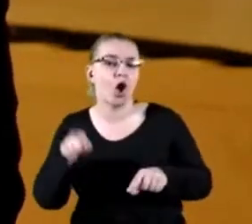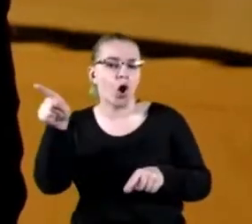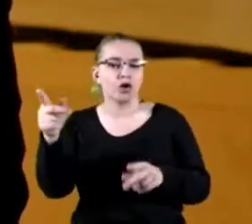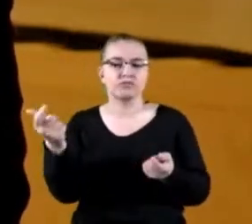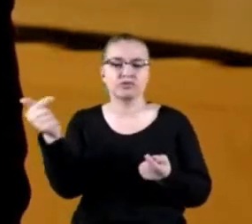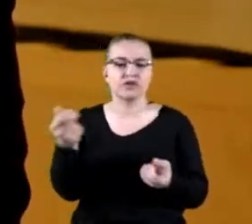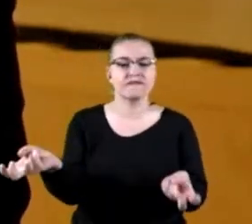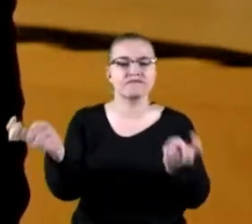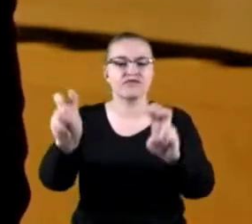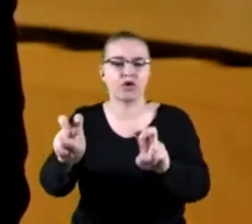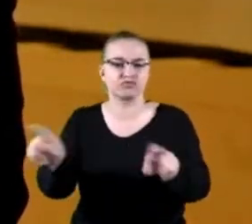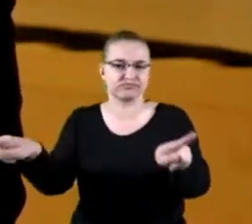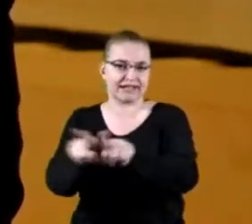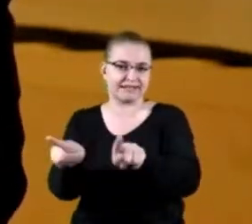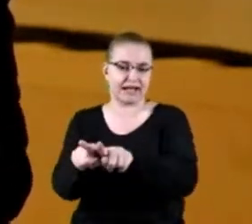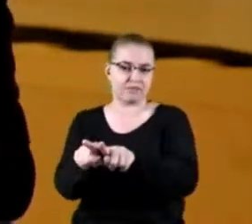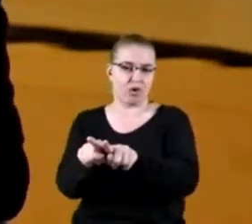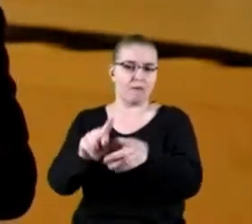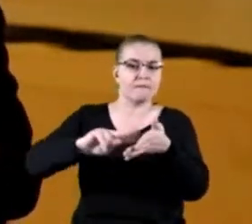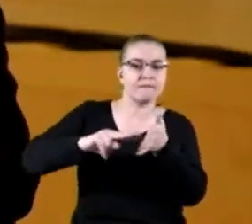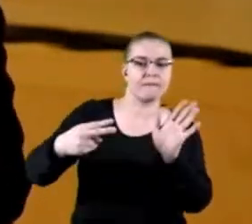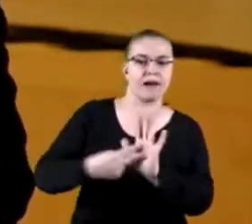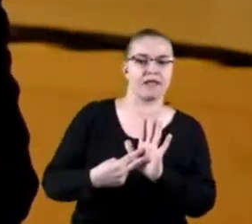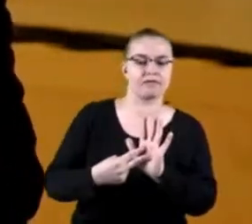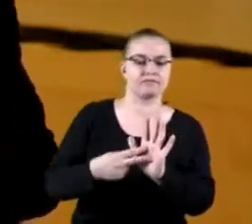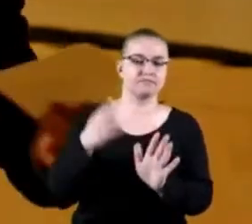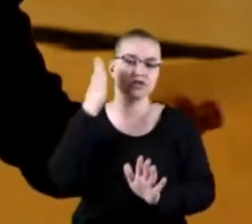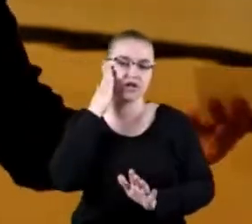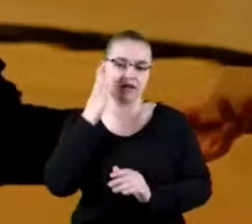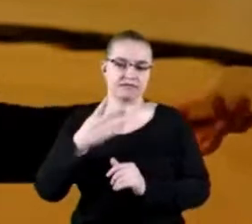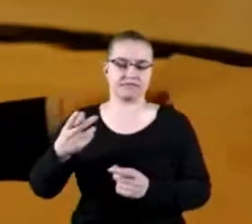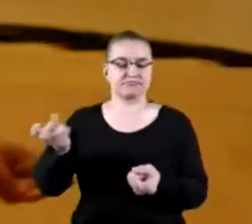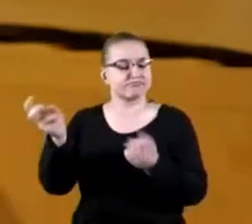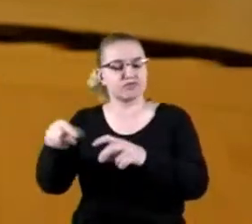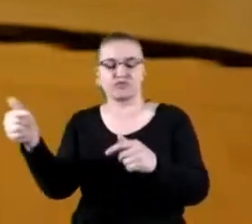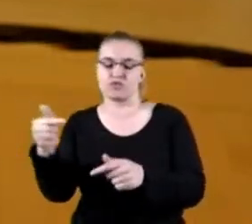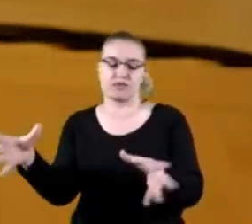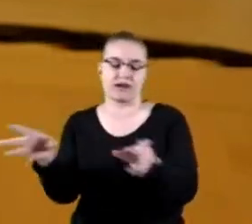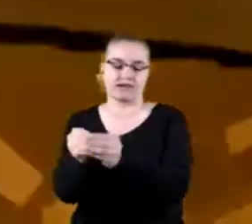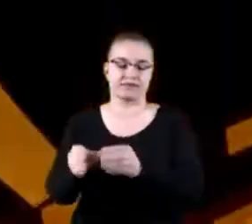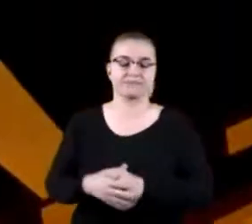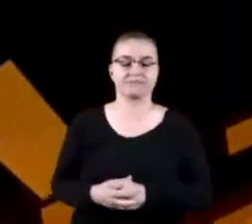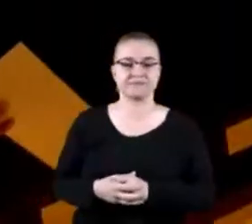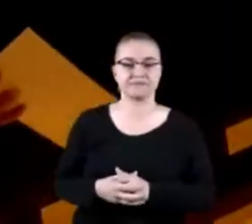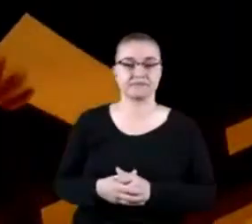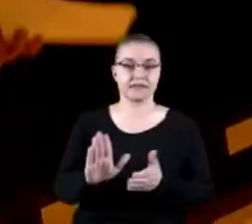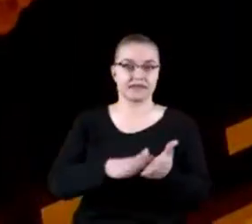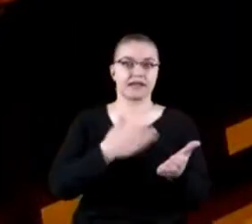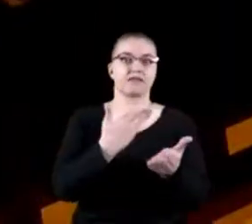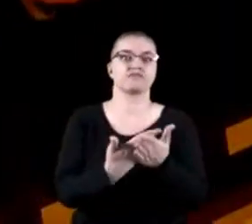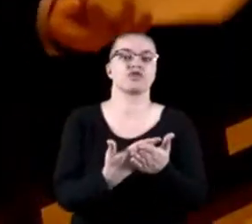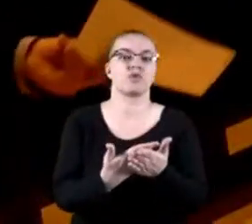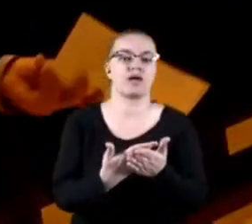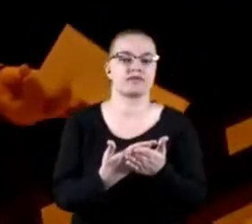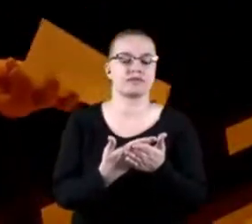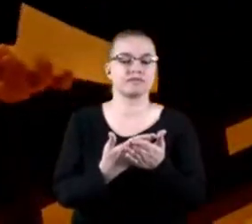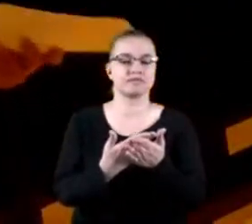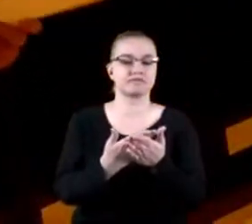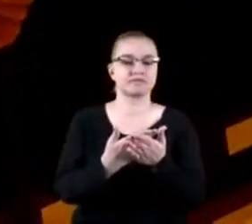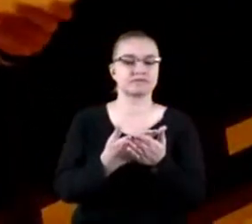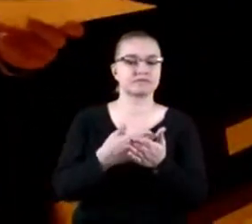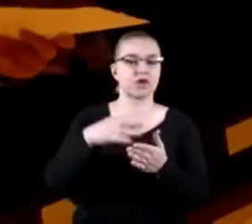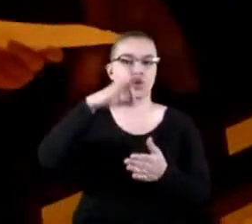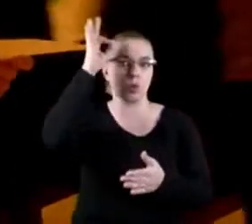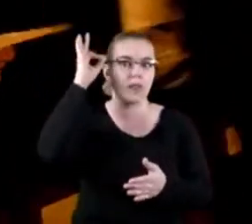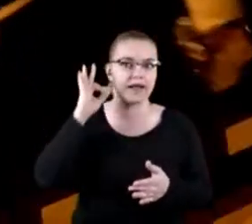must. And this is some examples. We help Tunis, the capital of Tunisia, of the strategic